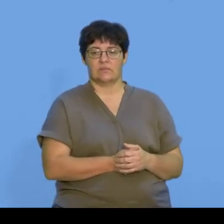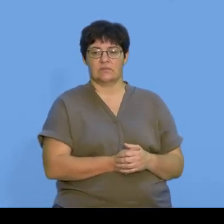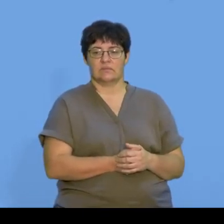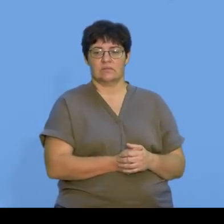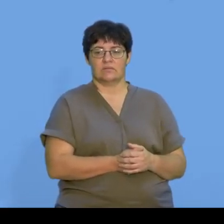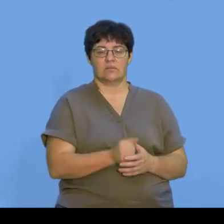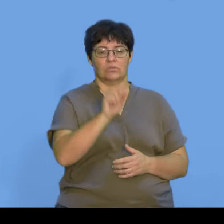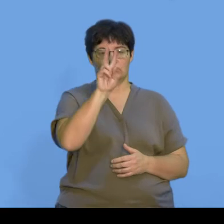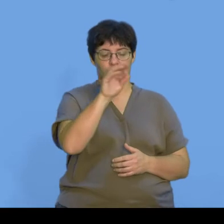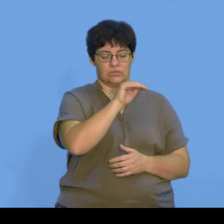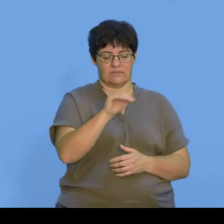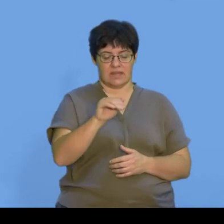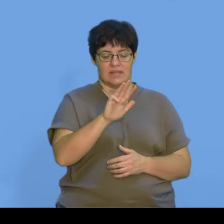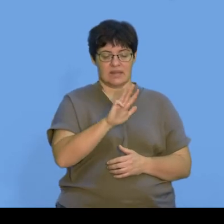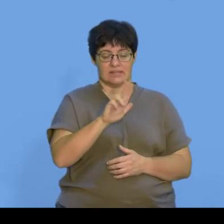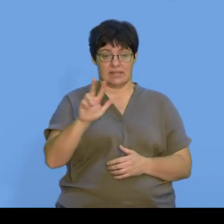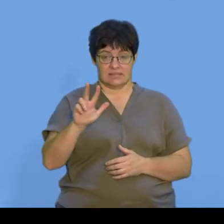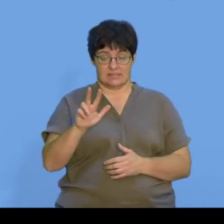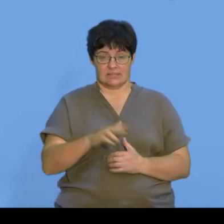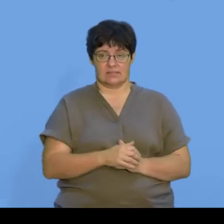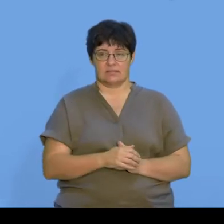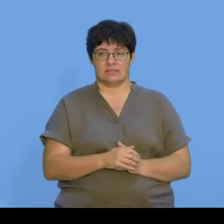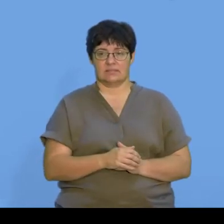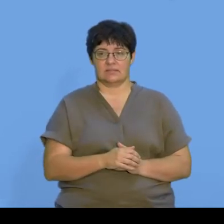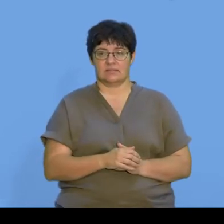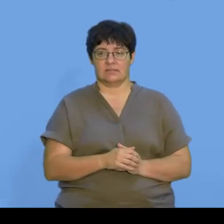got 2 divided by 98, okay,